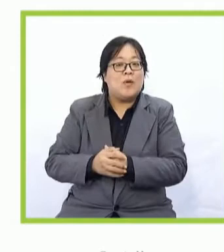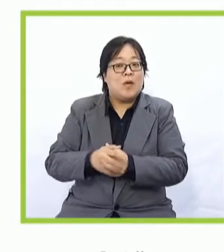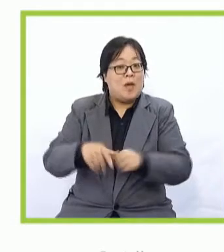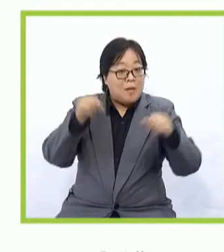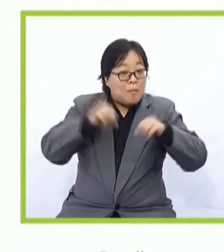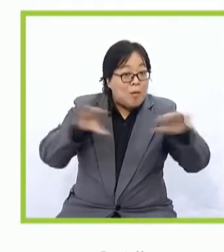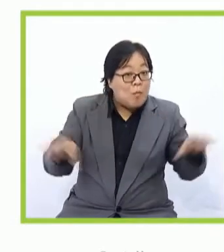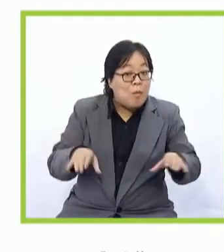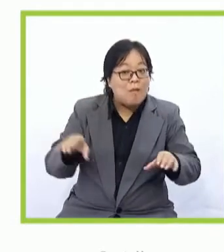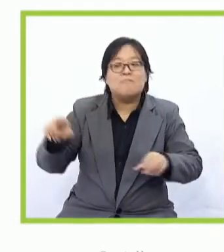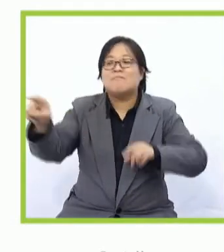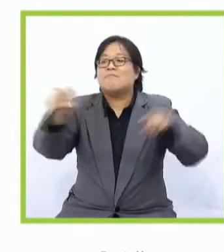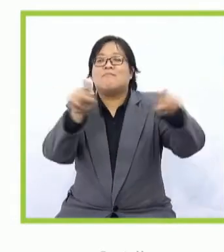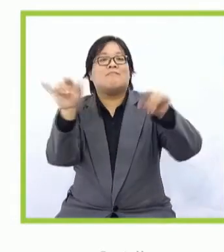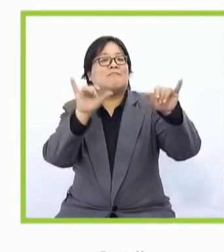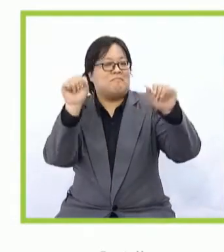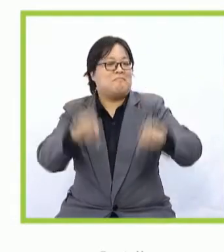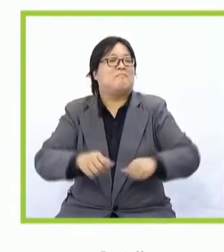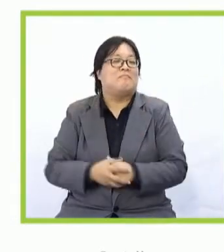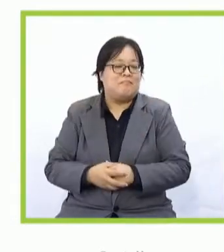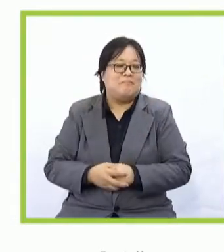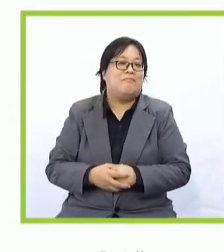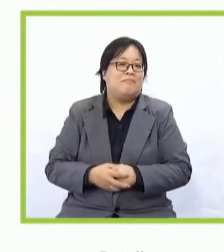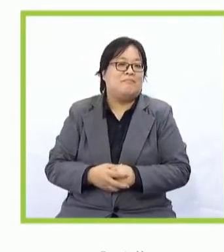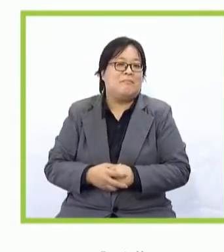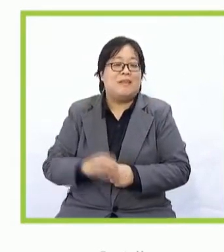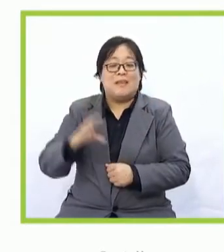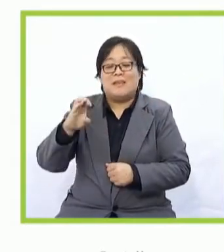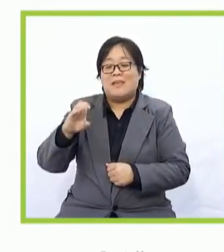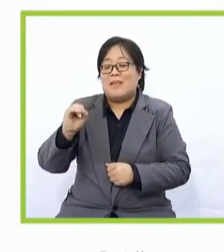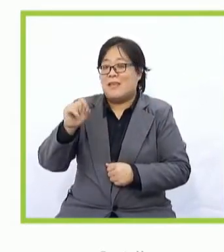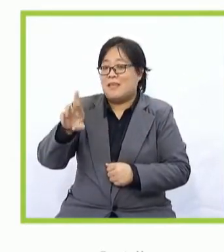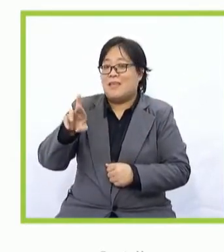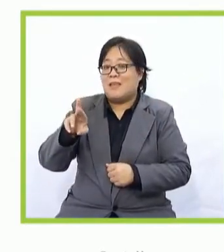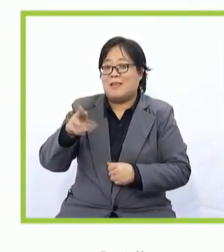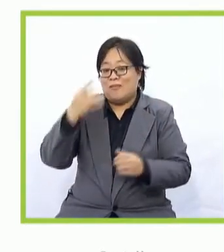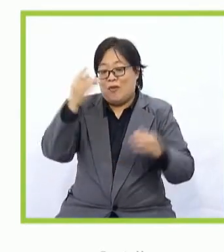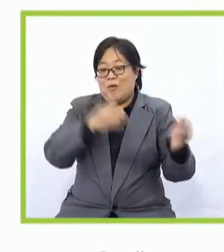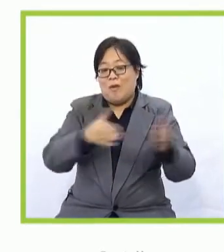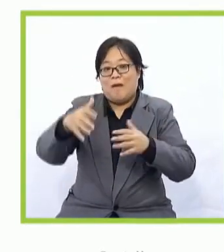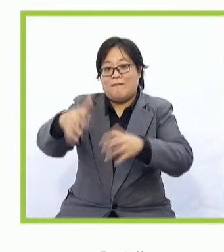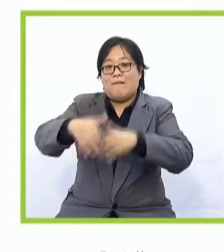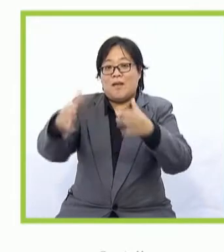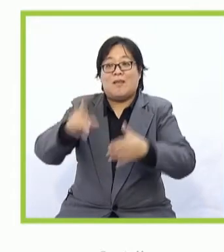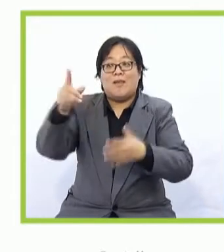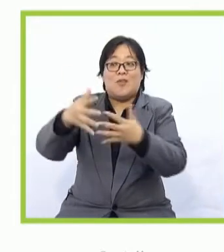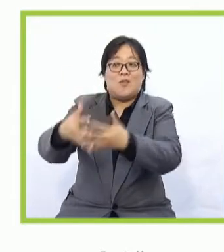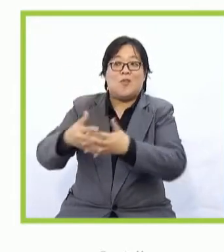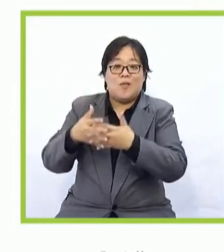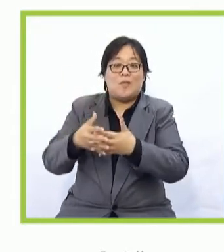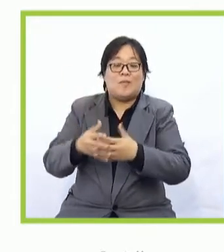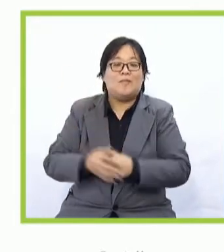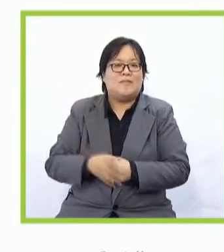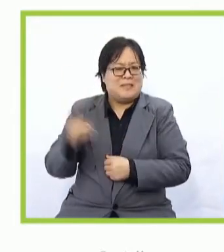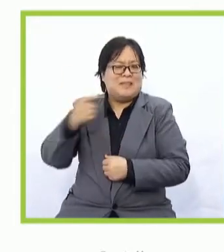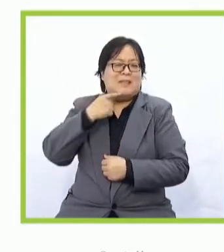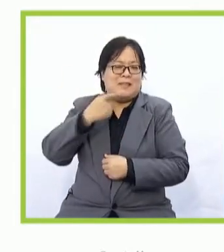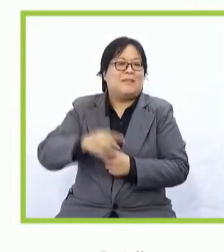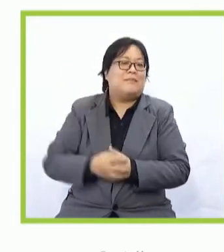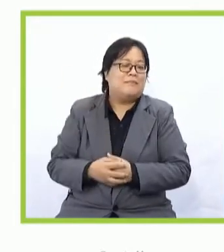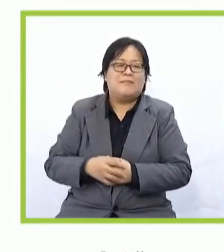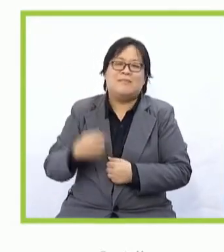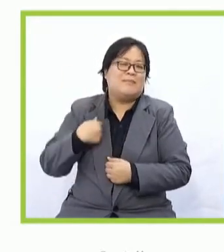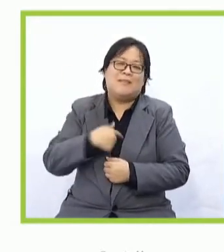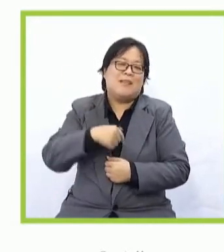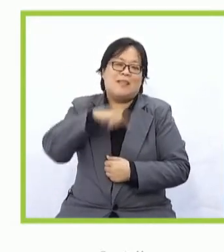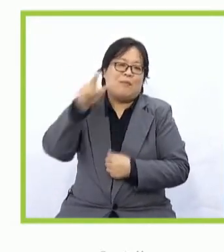can. Cesar Chavez, who organized farm workers in the US, he put it so succinctly and so beautifully. He said, "We don't